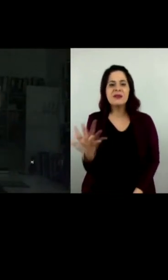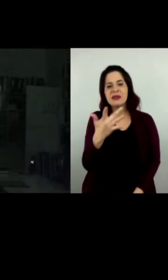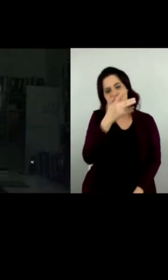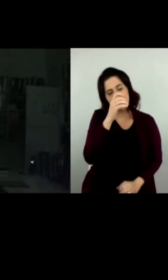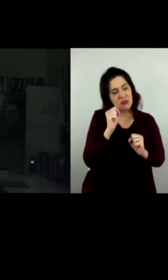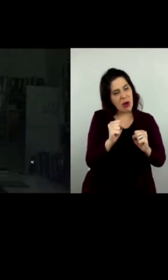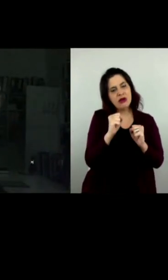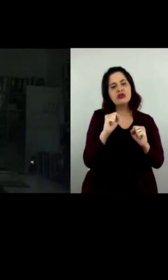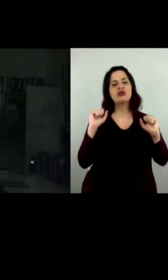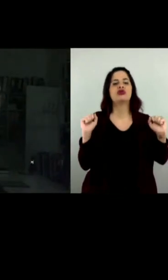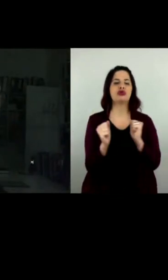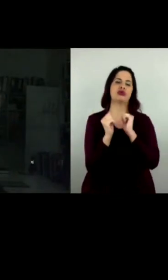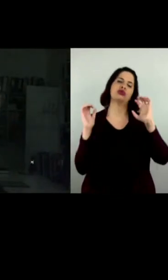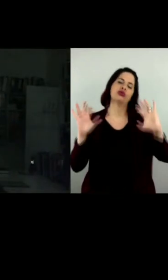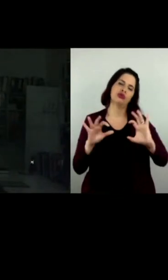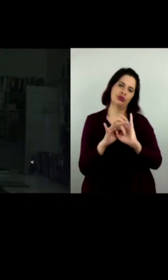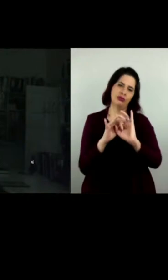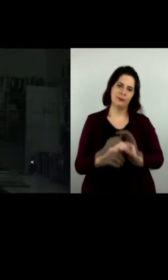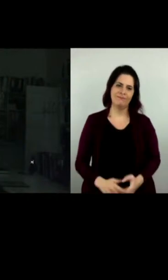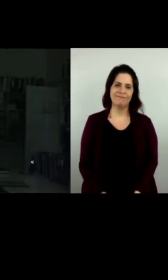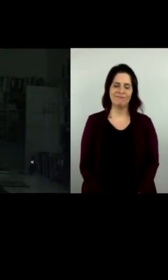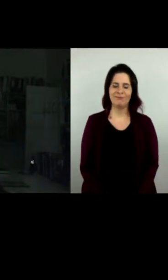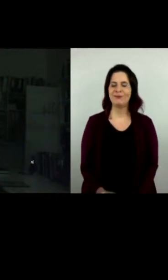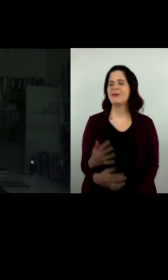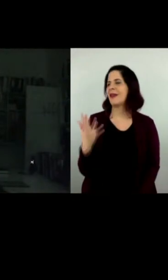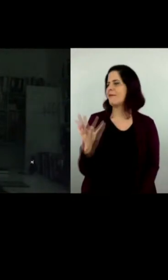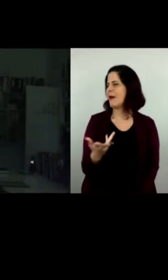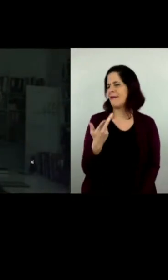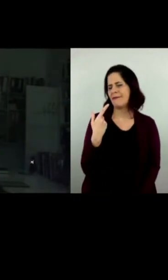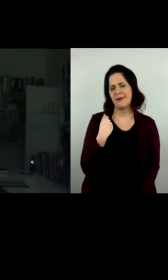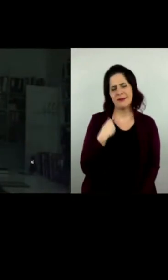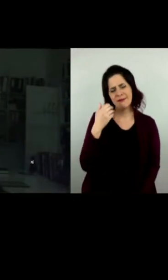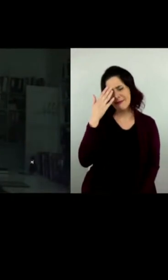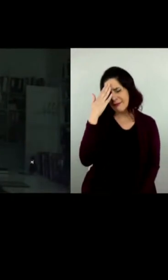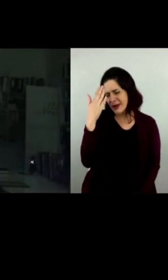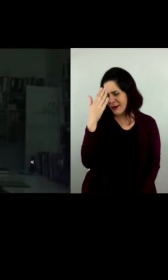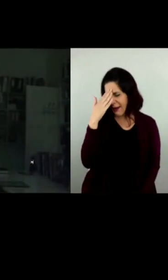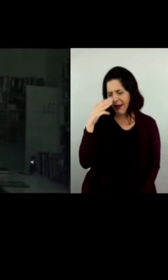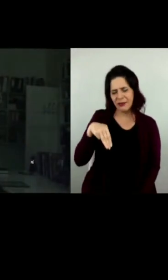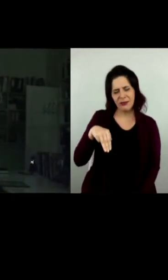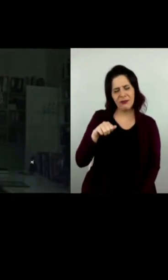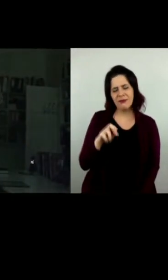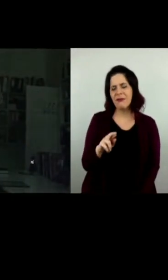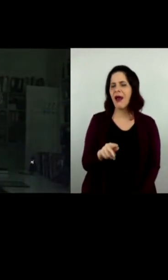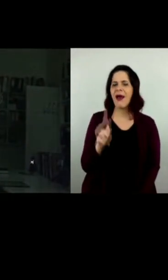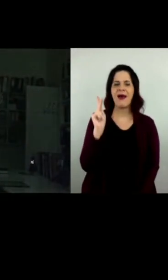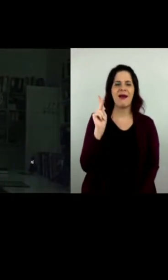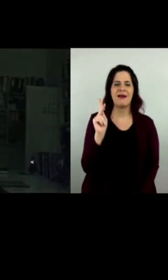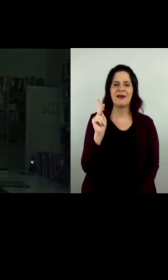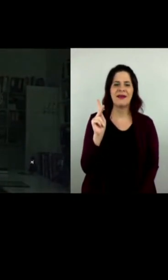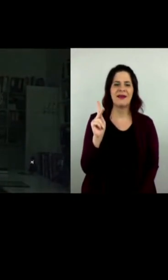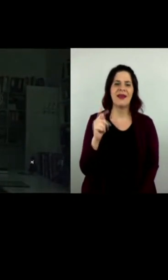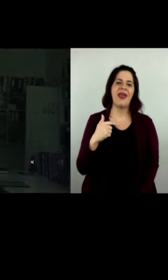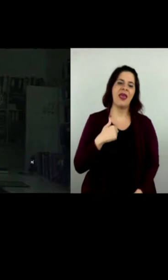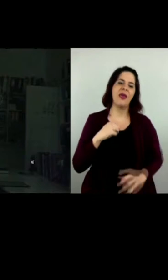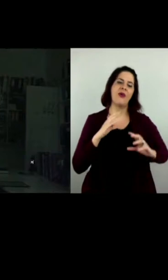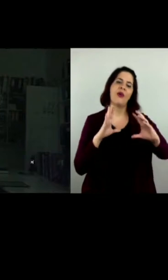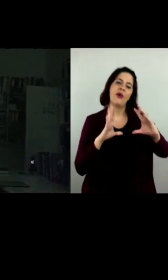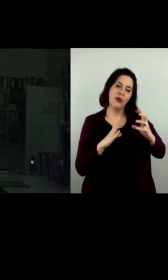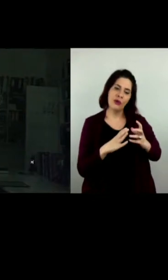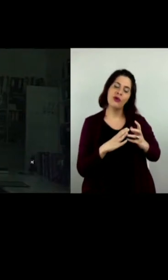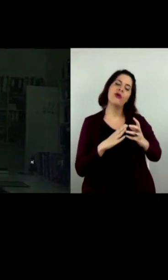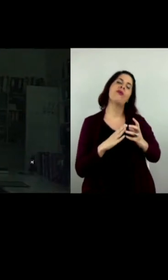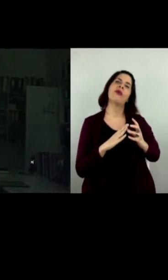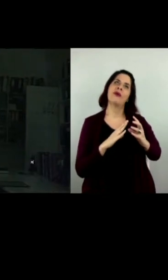Wonderful. Mark, thank you so much. I want to, in the name of Itaú True International